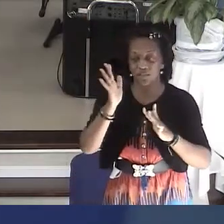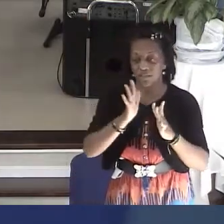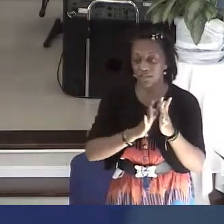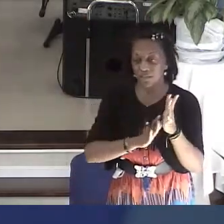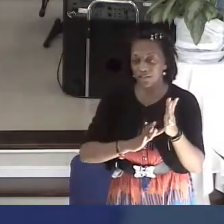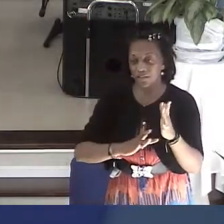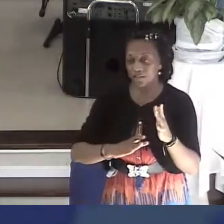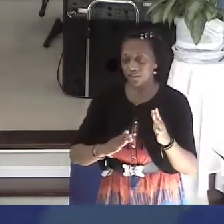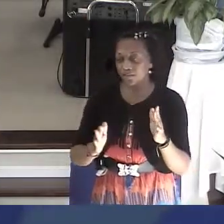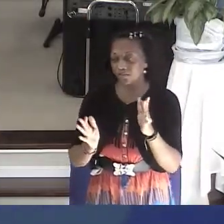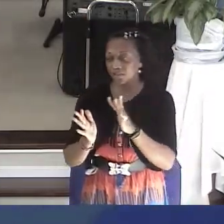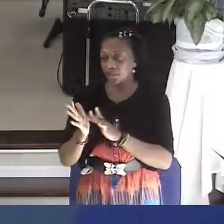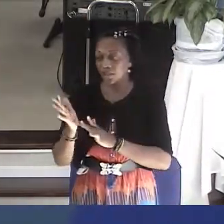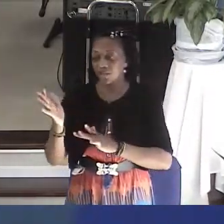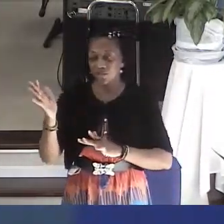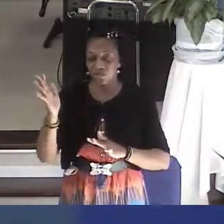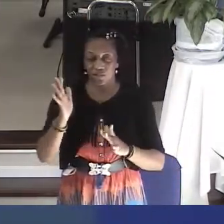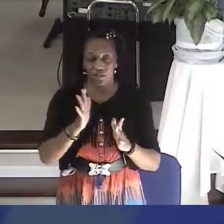Jesus.